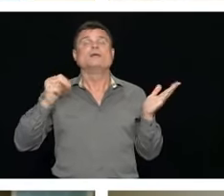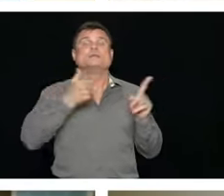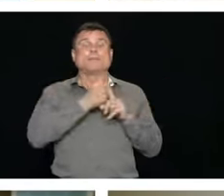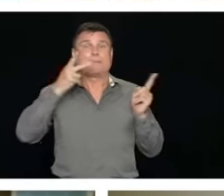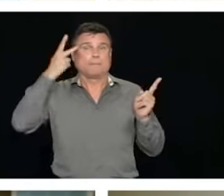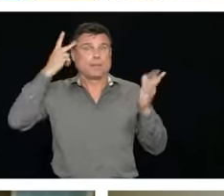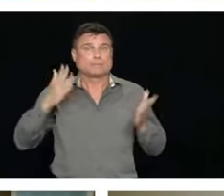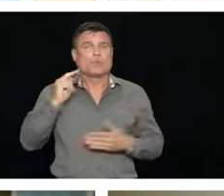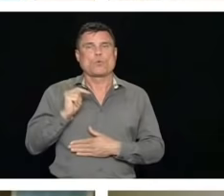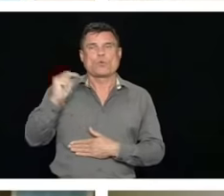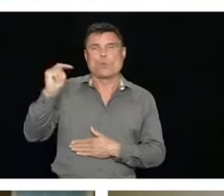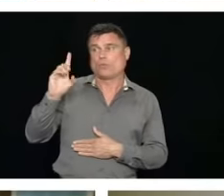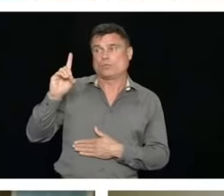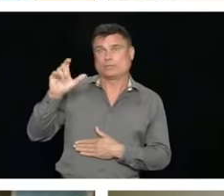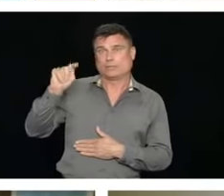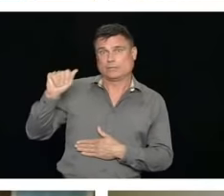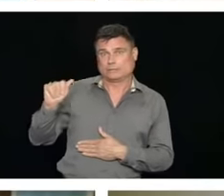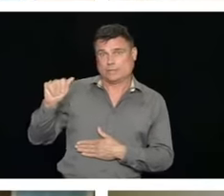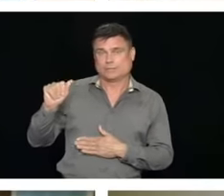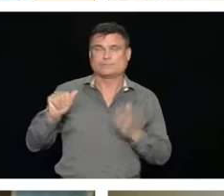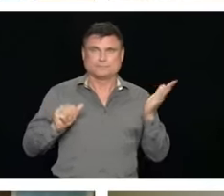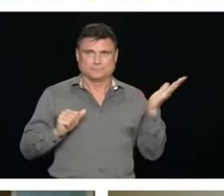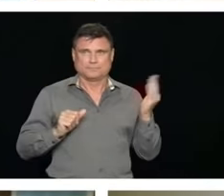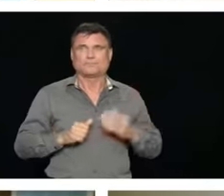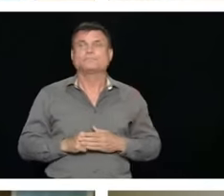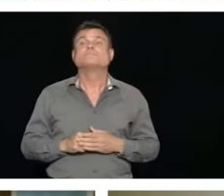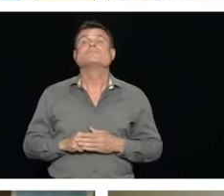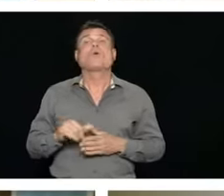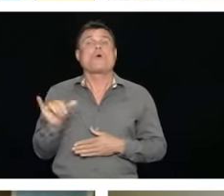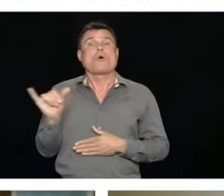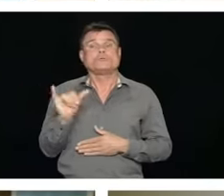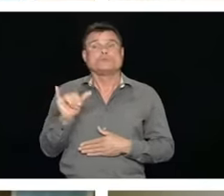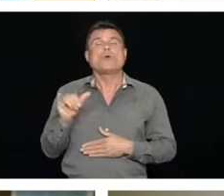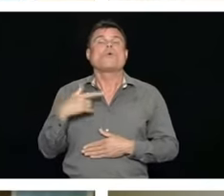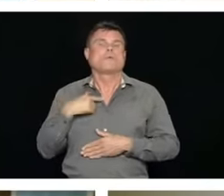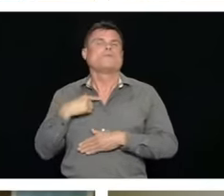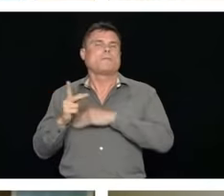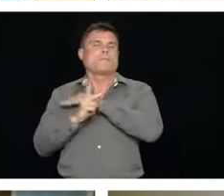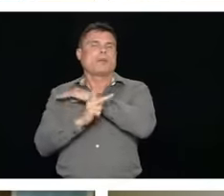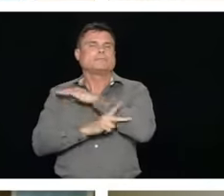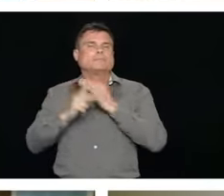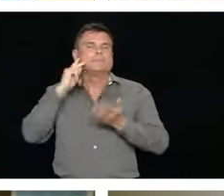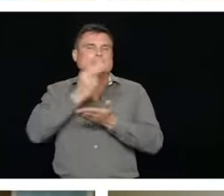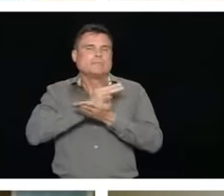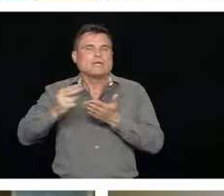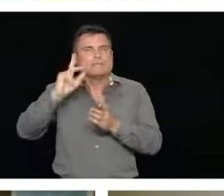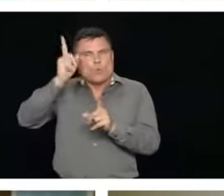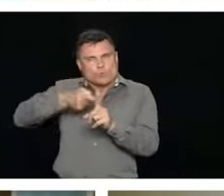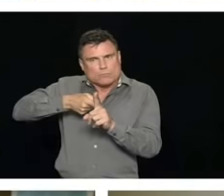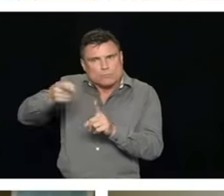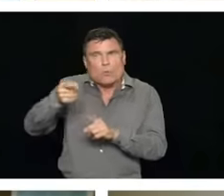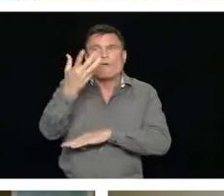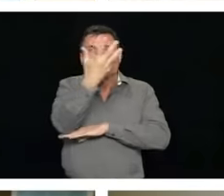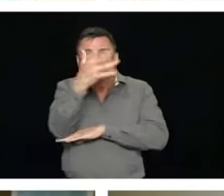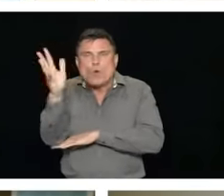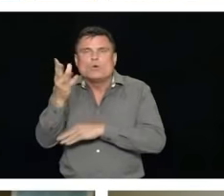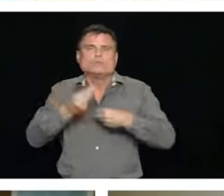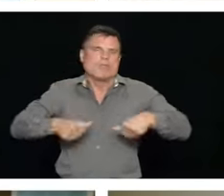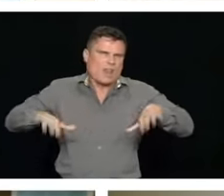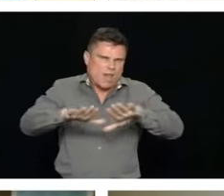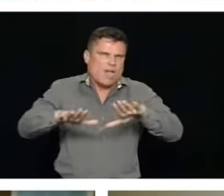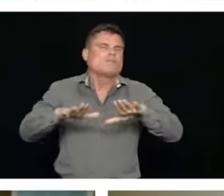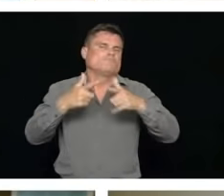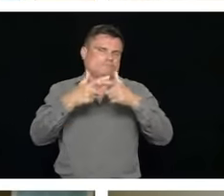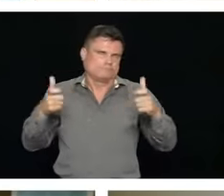Resource Operations and Rural Development. Welcome to our virtual town hall on education in BC as we come together to discuss how